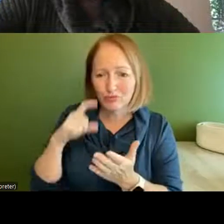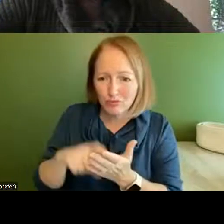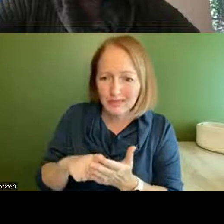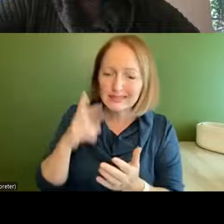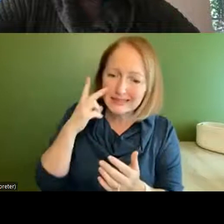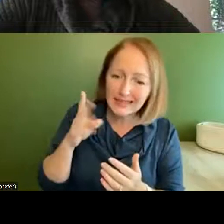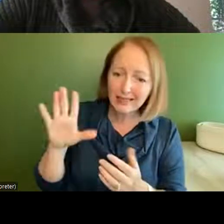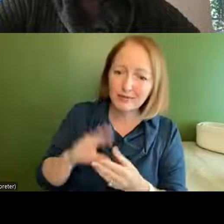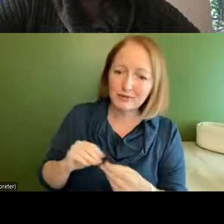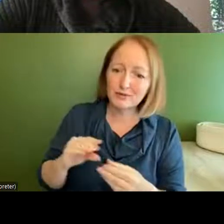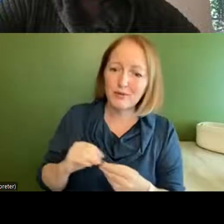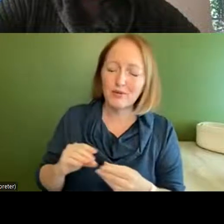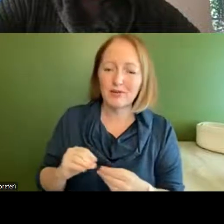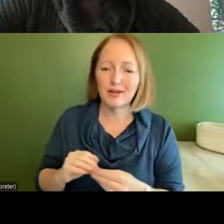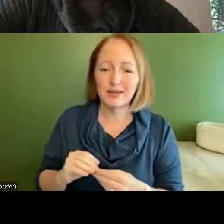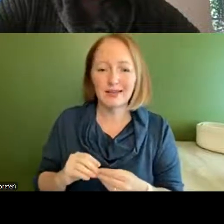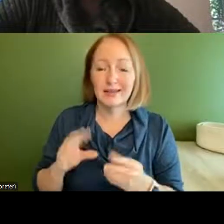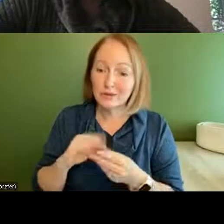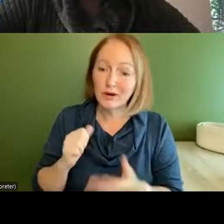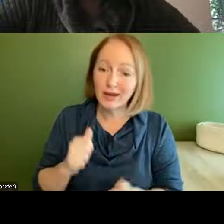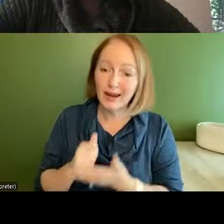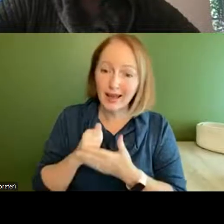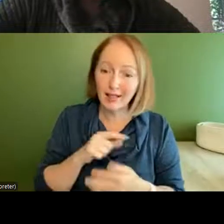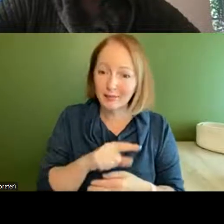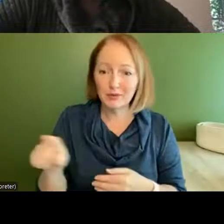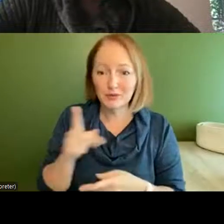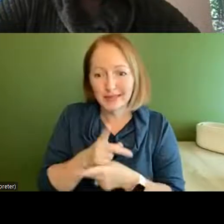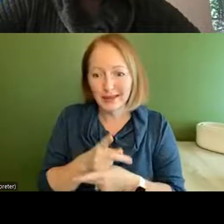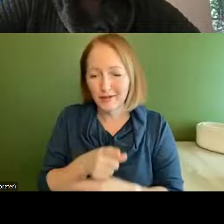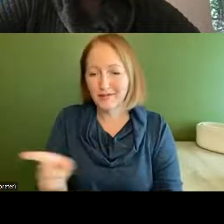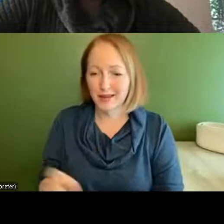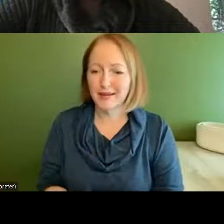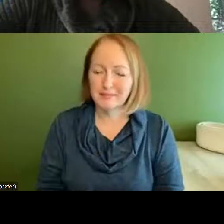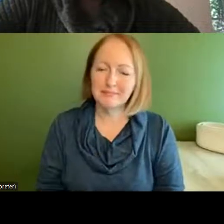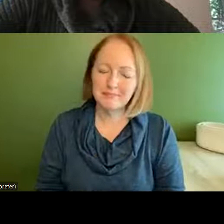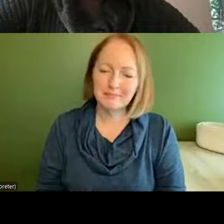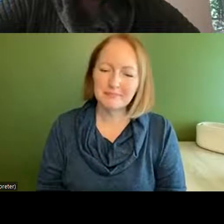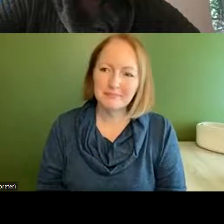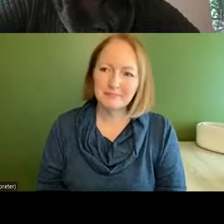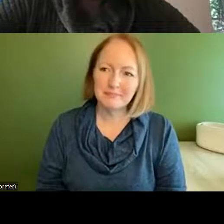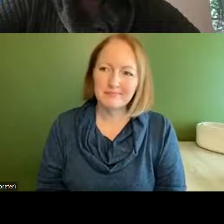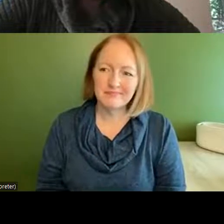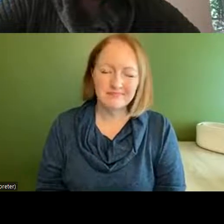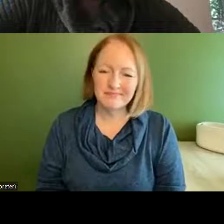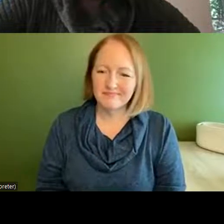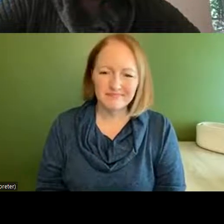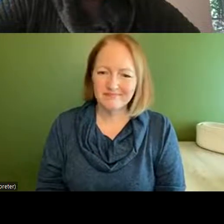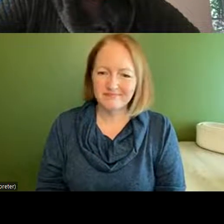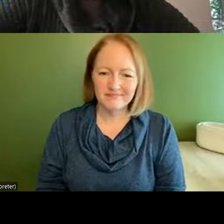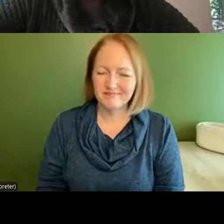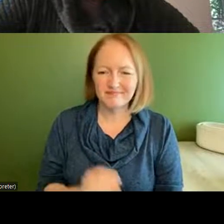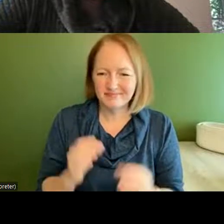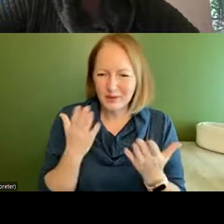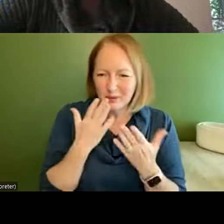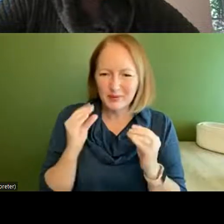story. And that story can help you care for them even. And none of this just gets taught or